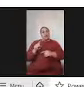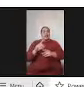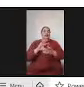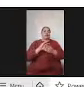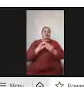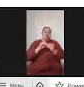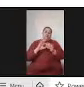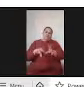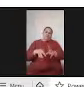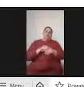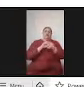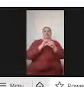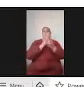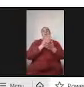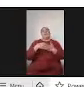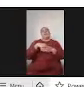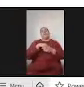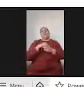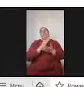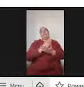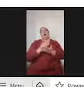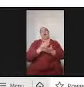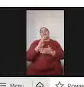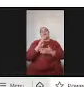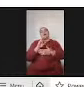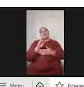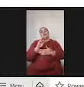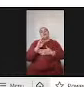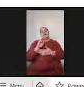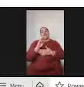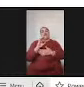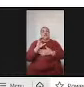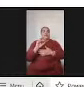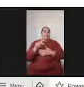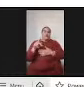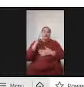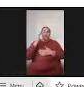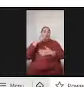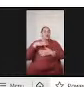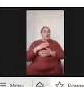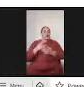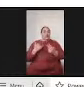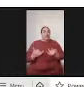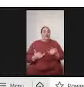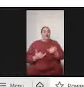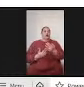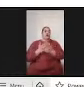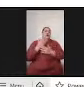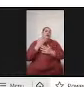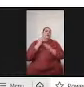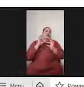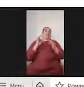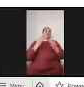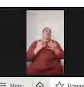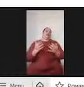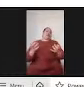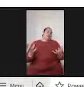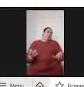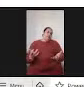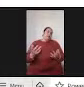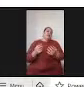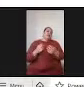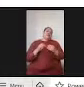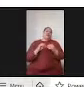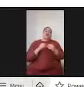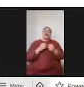the WCPPs. You will know that our vision is to be a modern, relevant Parliament. And all of this